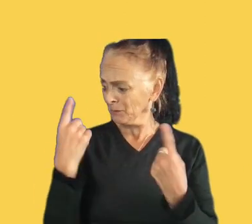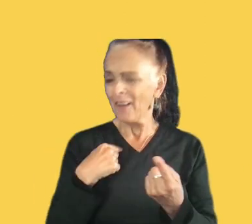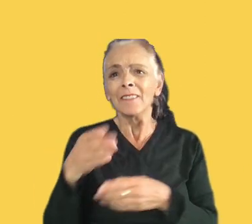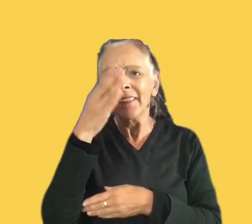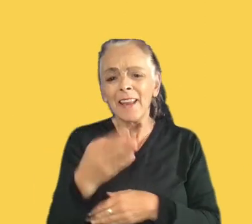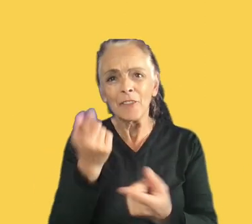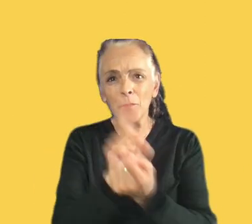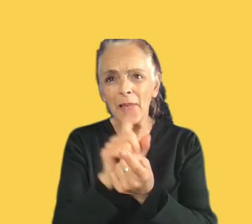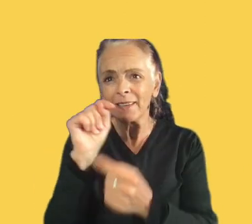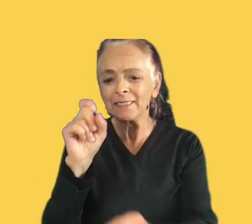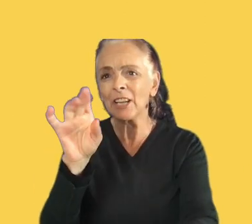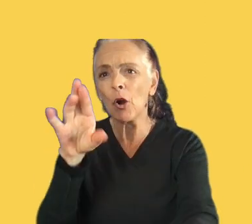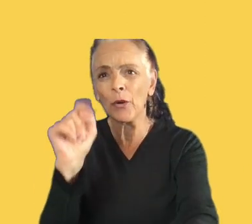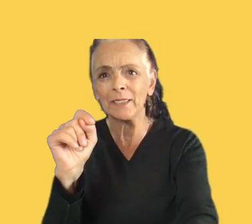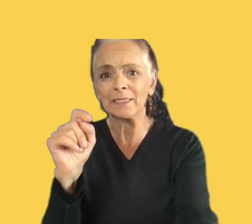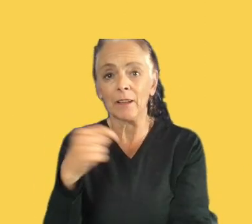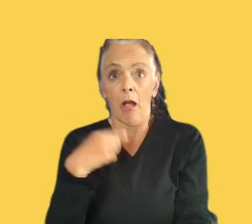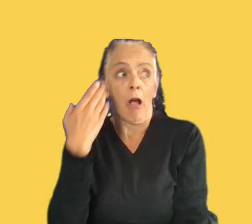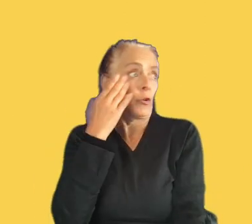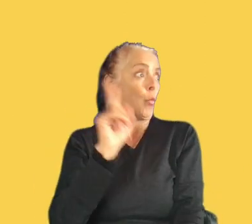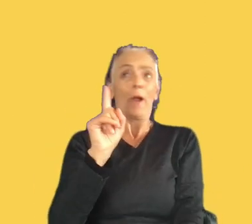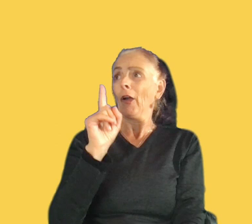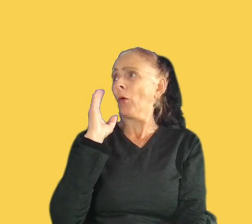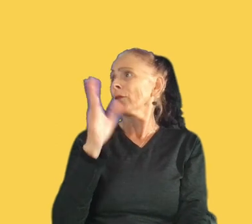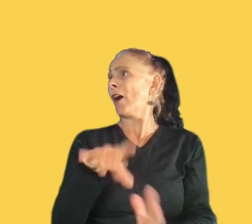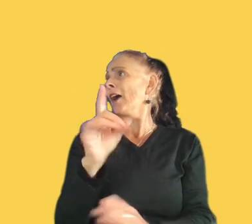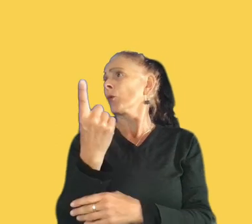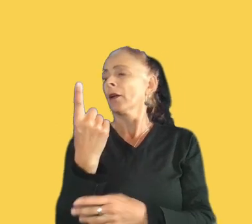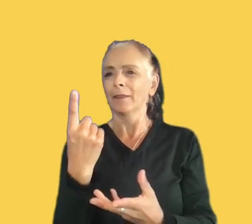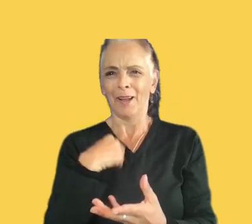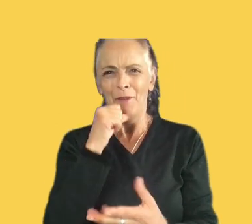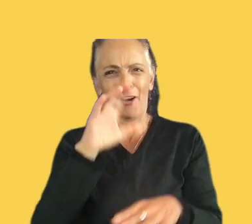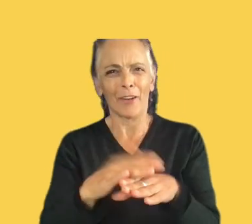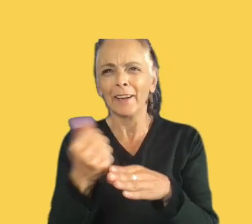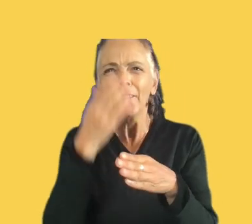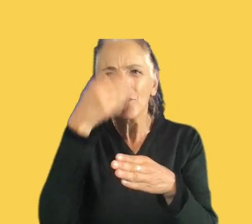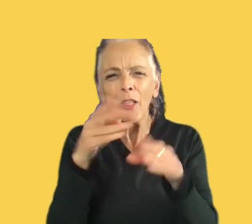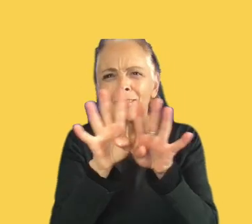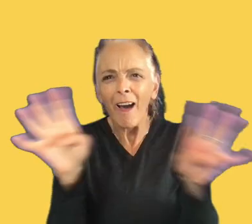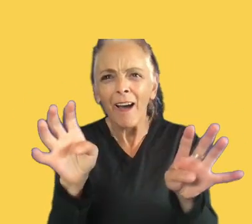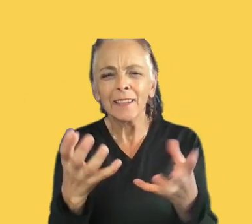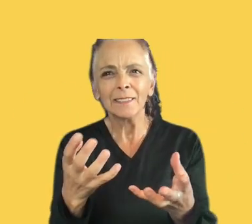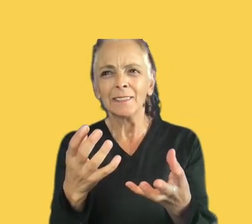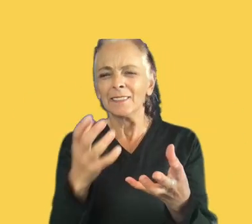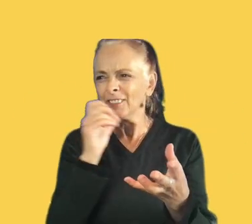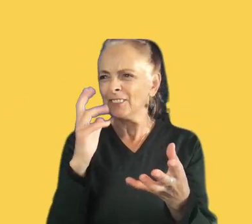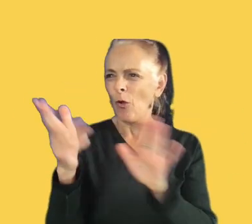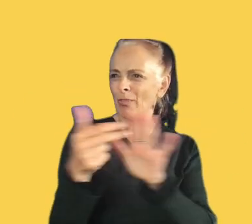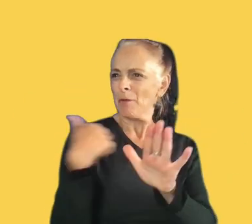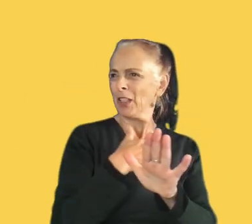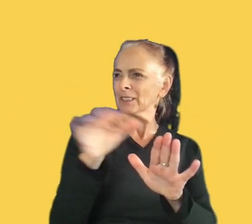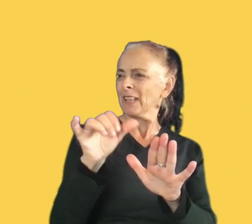terrorist. I wouldn't know where to go to meet one. I'm not on any front lines. Stop militarizing us.